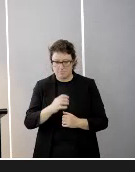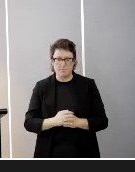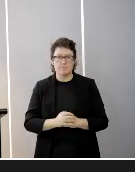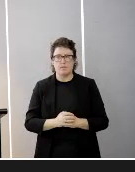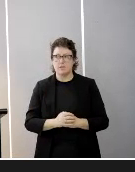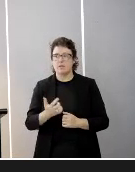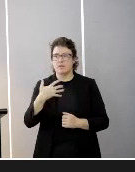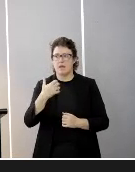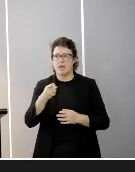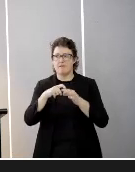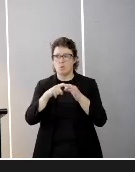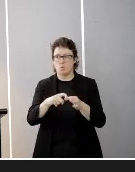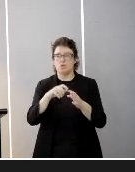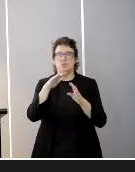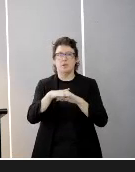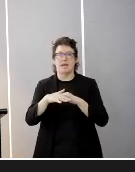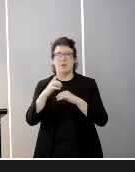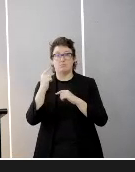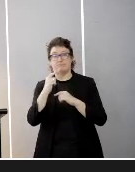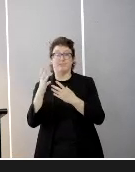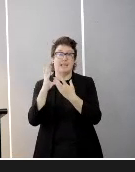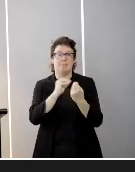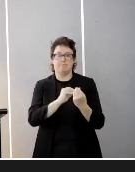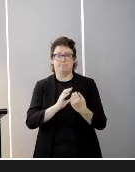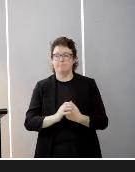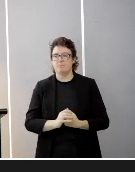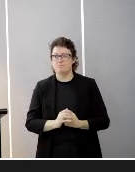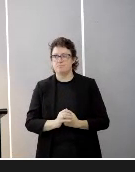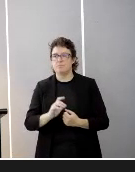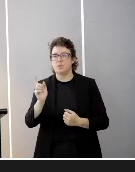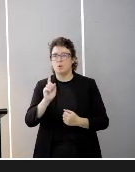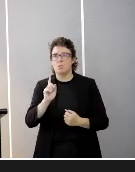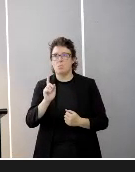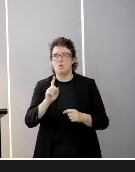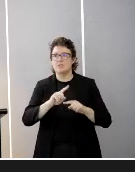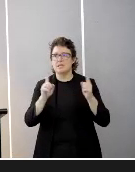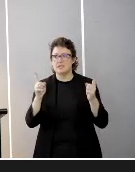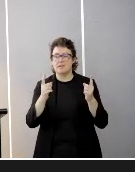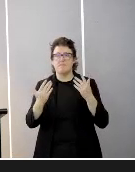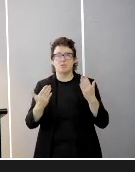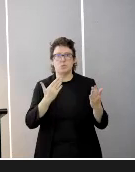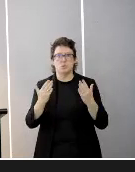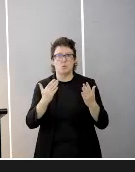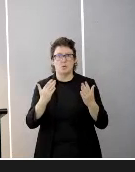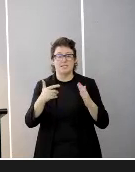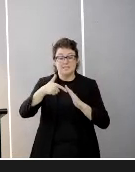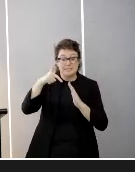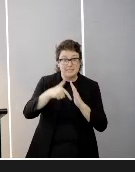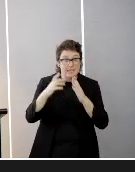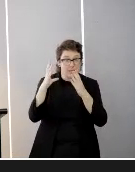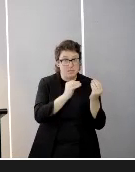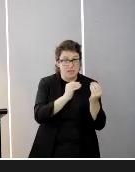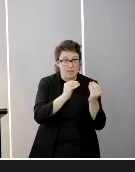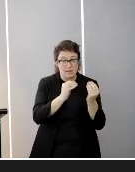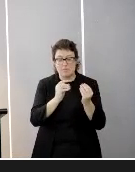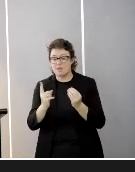Ava? I have a question about sleep. What's the difference between deep sleep and REM sleep, and